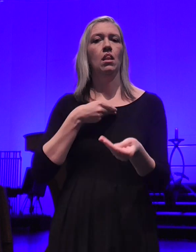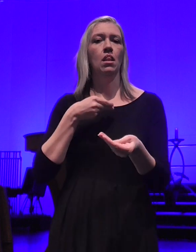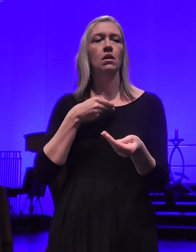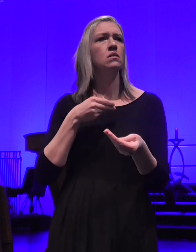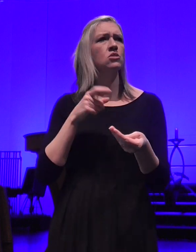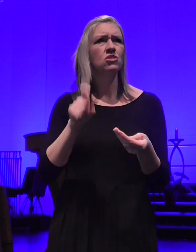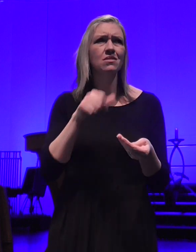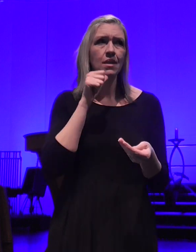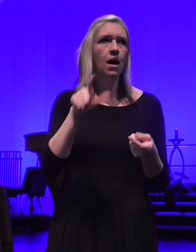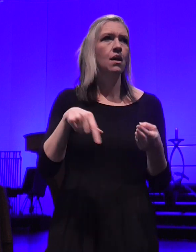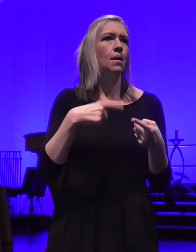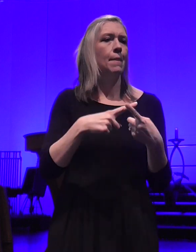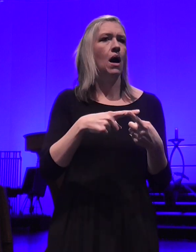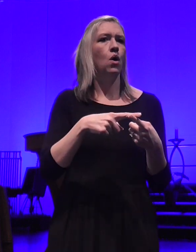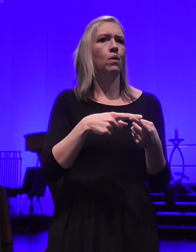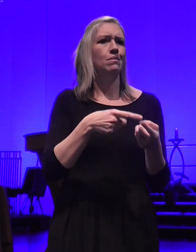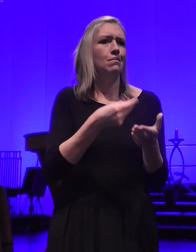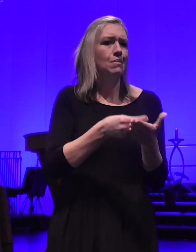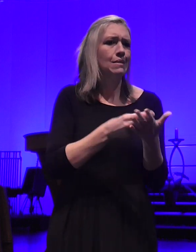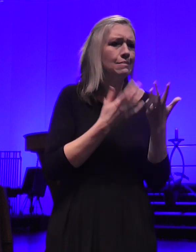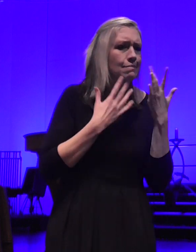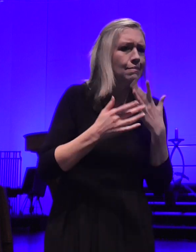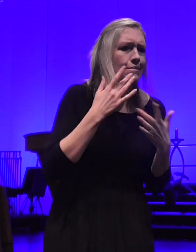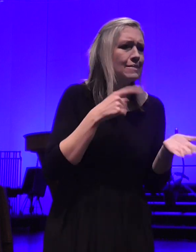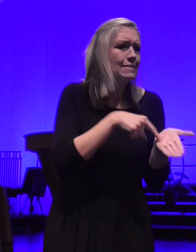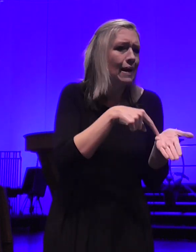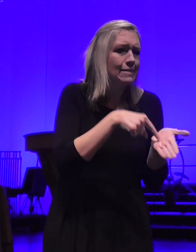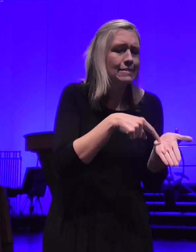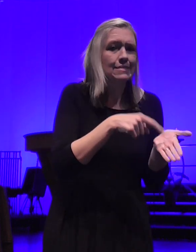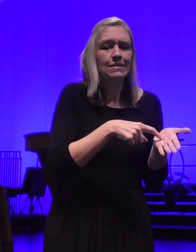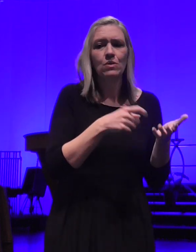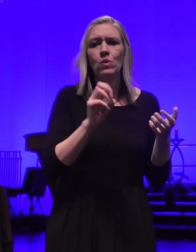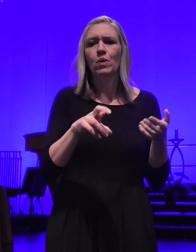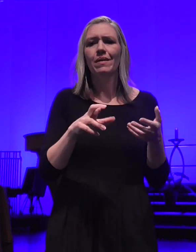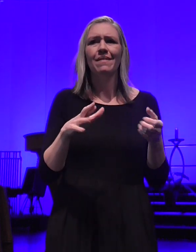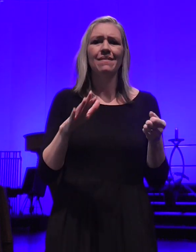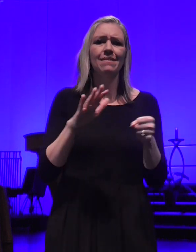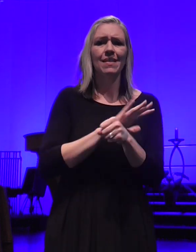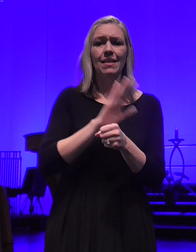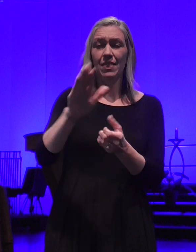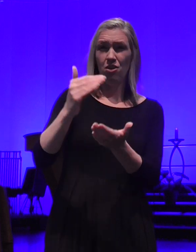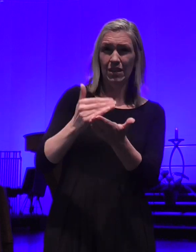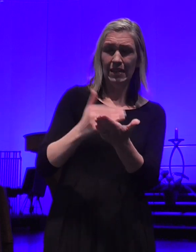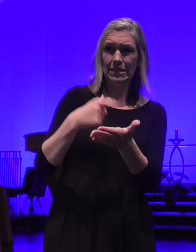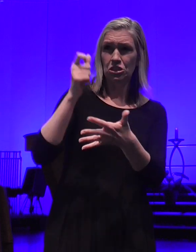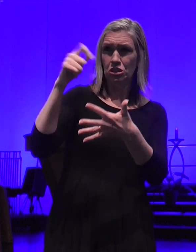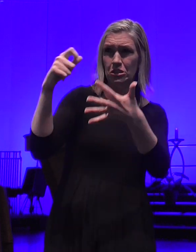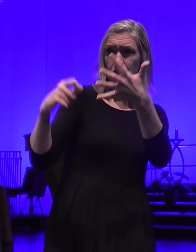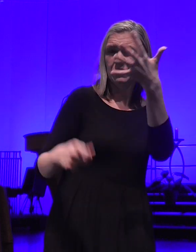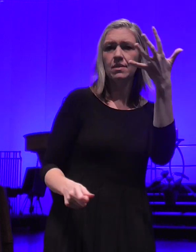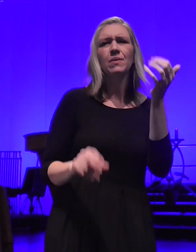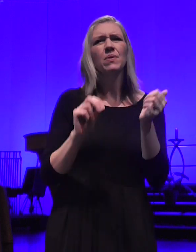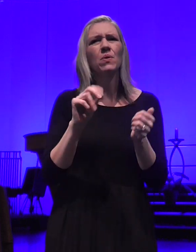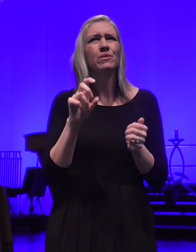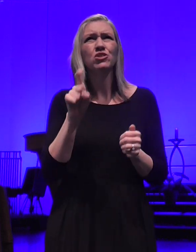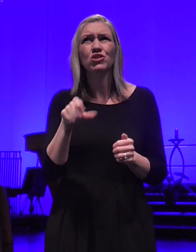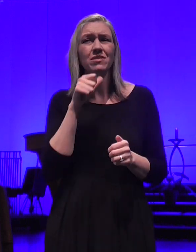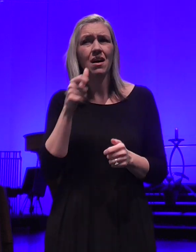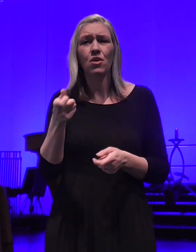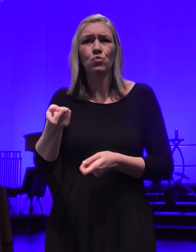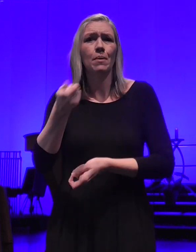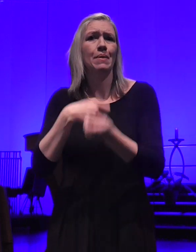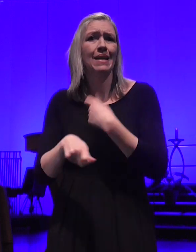into debt. It should not just be about fulfilling the list of what someone wants. It should not be a replacement for saying,